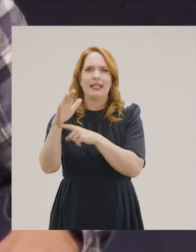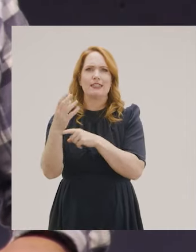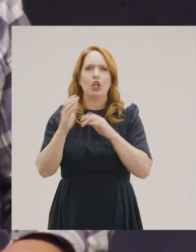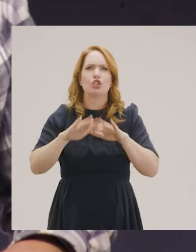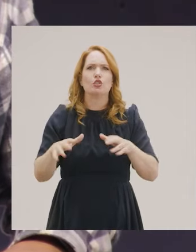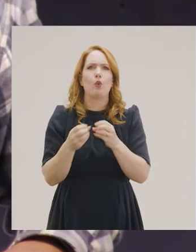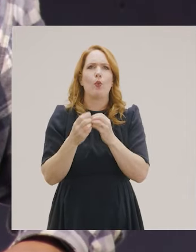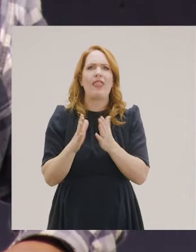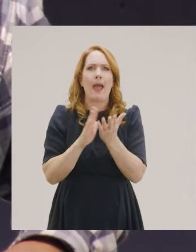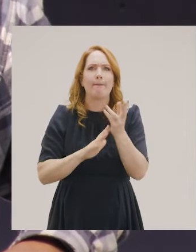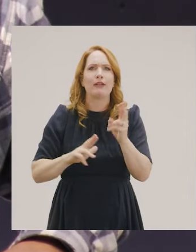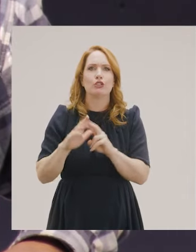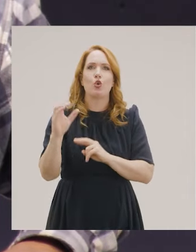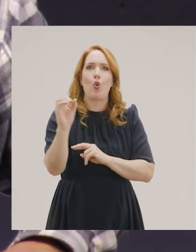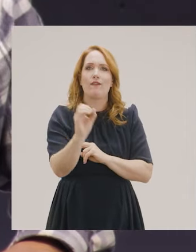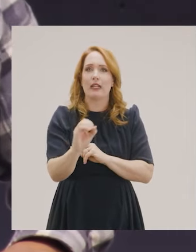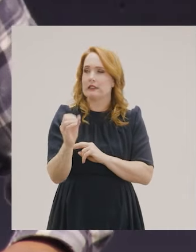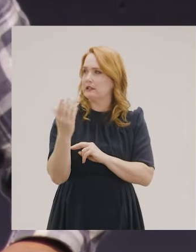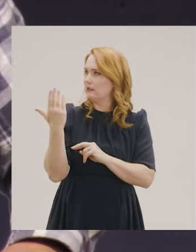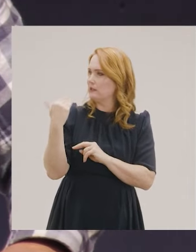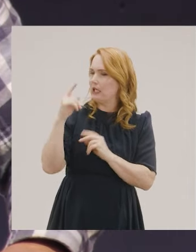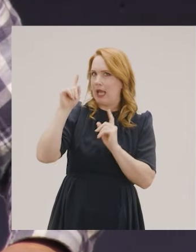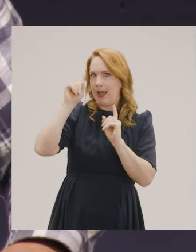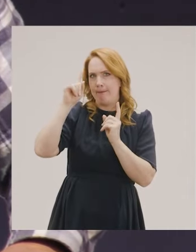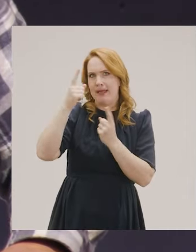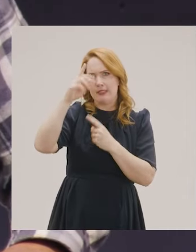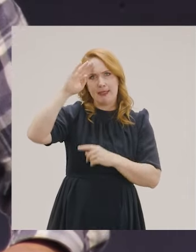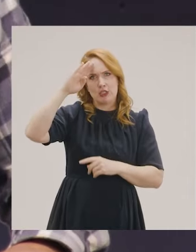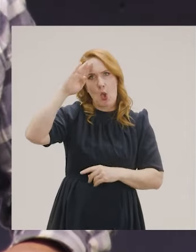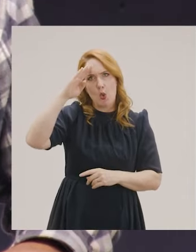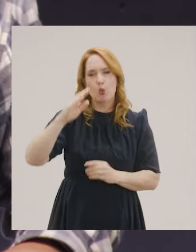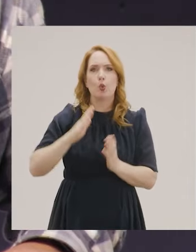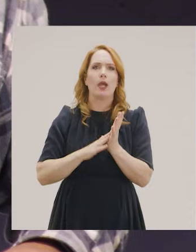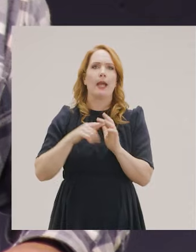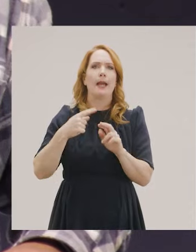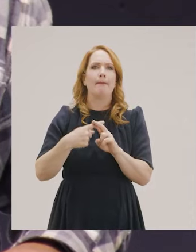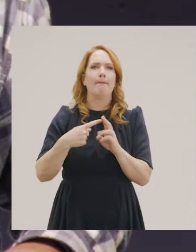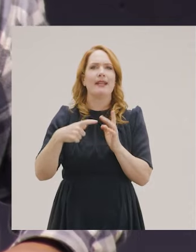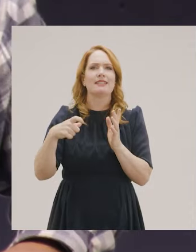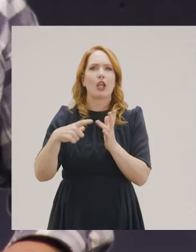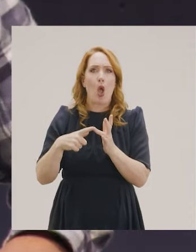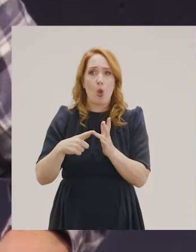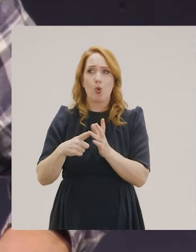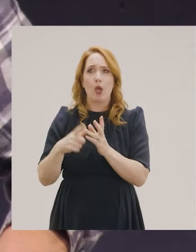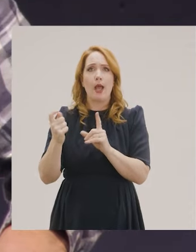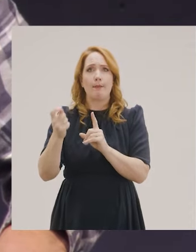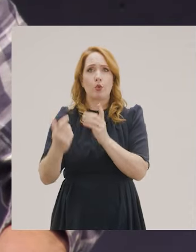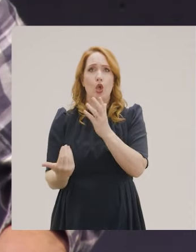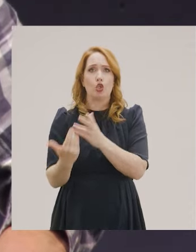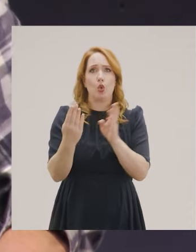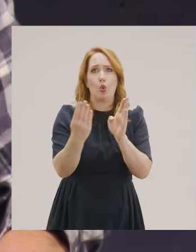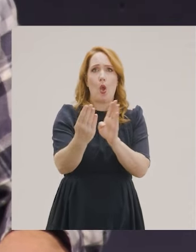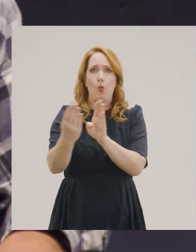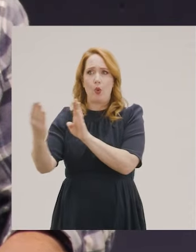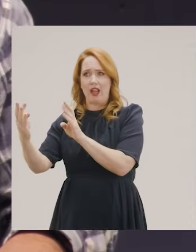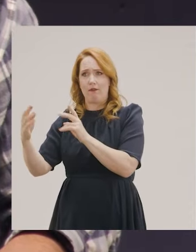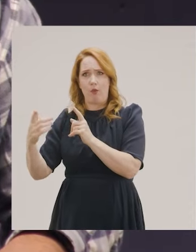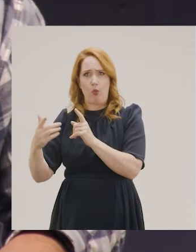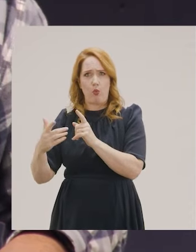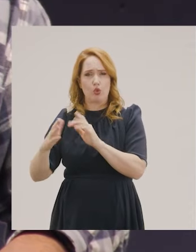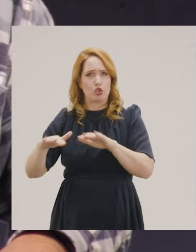whole wing on an orphanage in Mexico in the last couple of years. We built a whole wing in Uganda